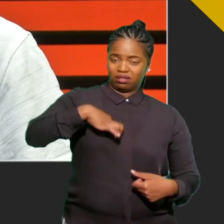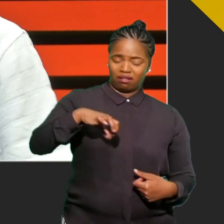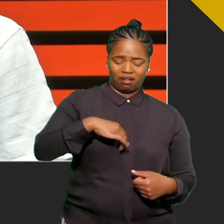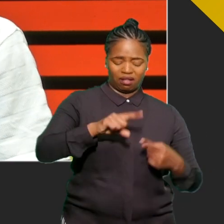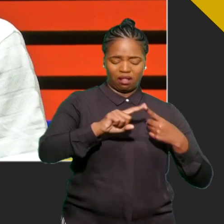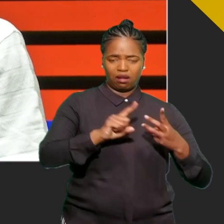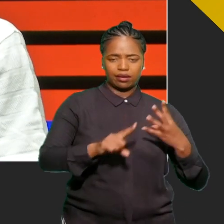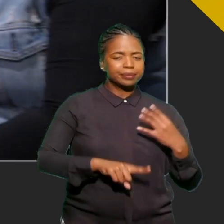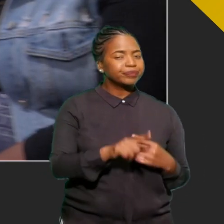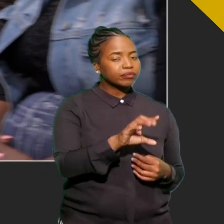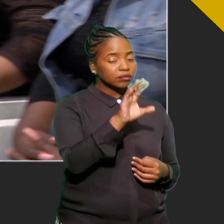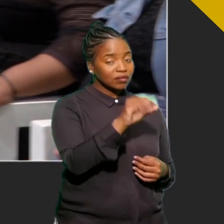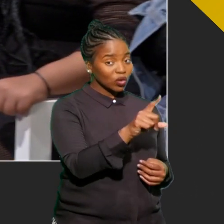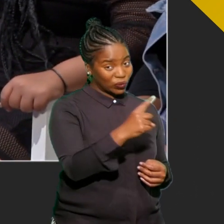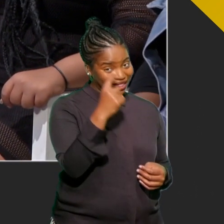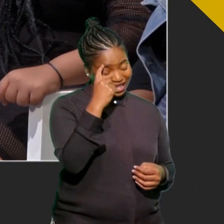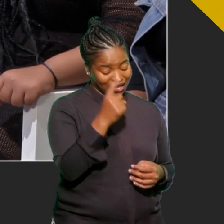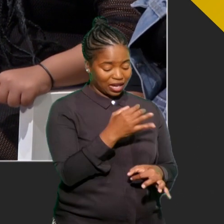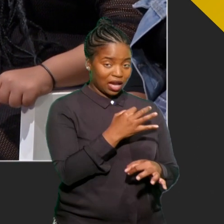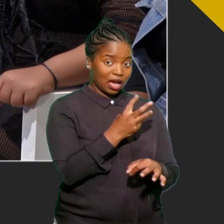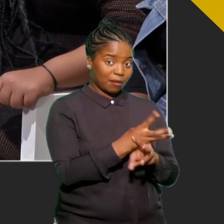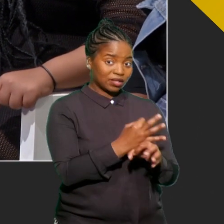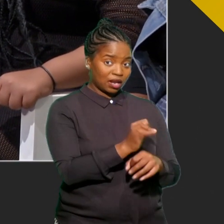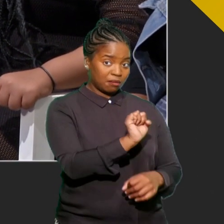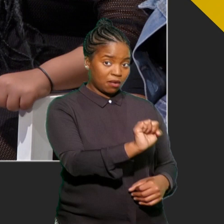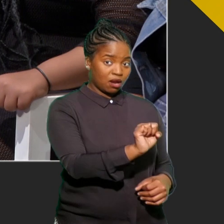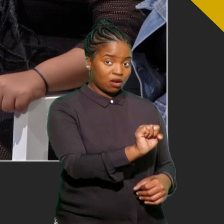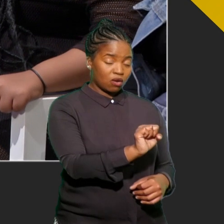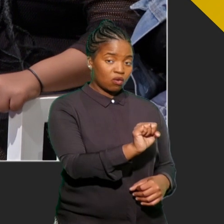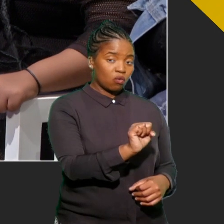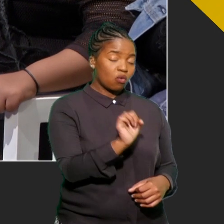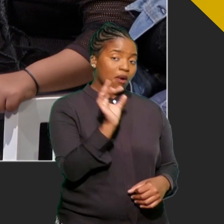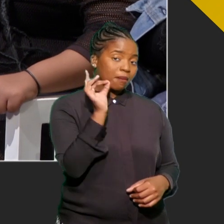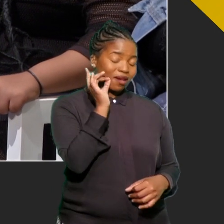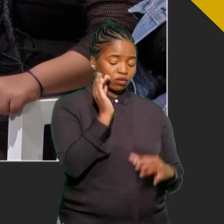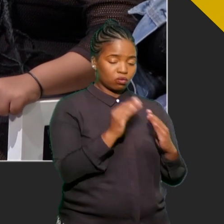through. So, Tingi Booz, do you think Abazal Bako consider that when they hear a 13 year old girl,